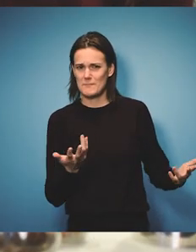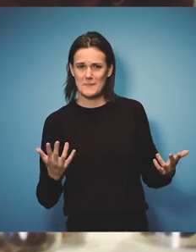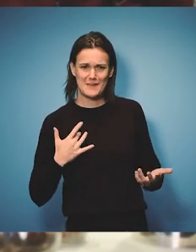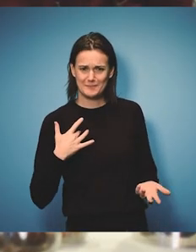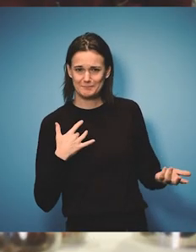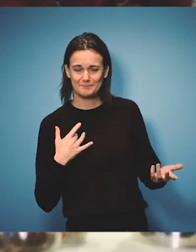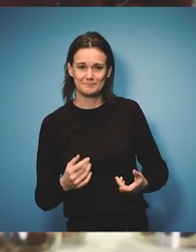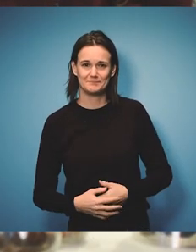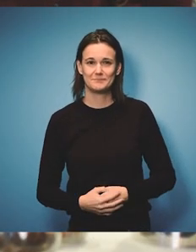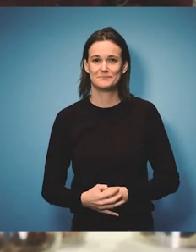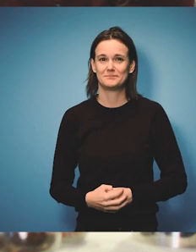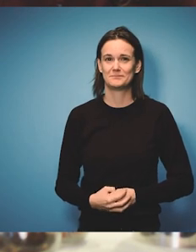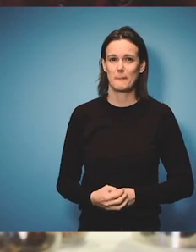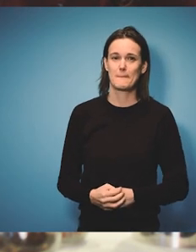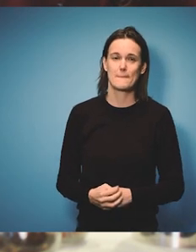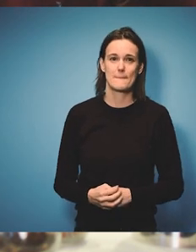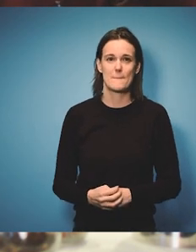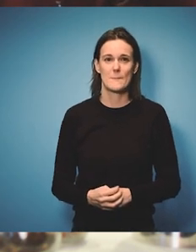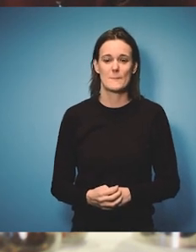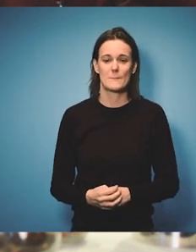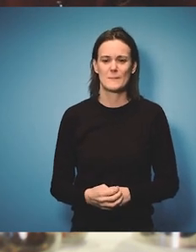Okay, so Kelly, tell me what you think.